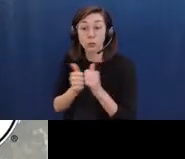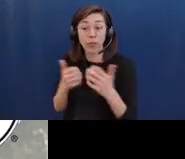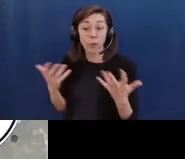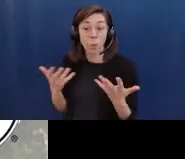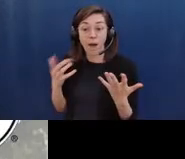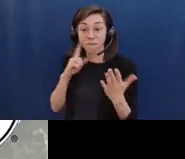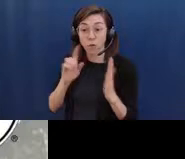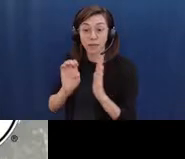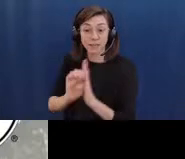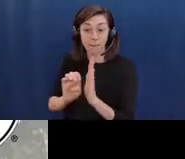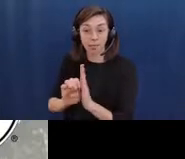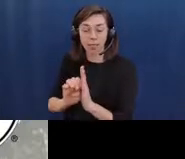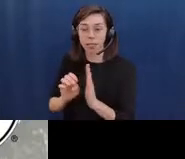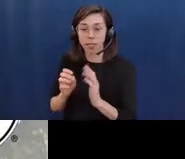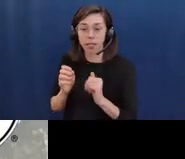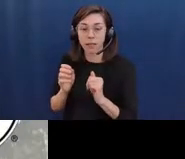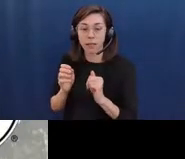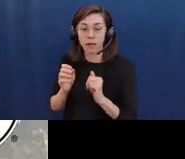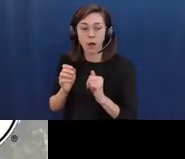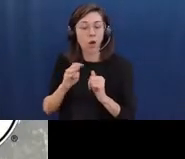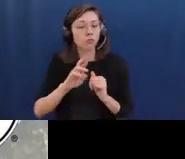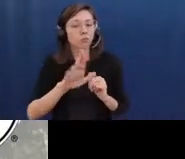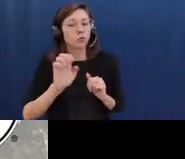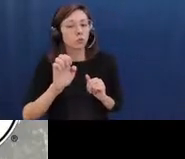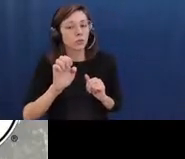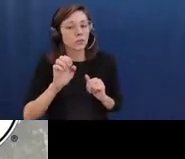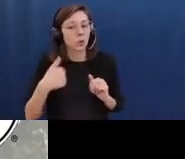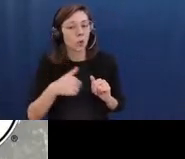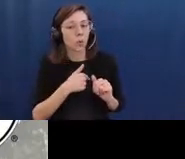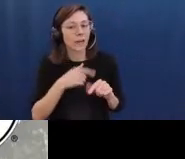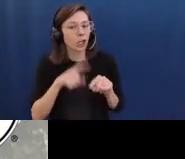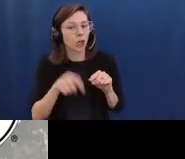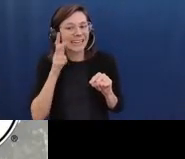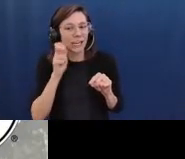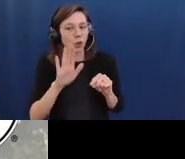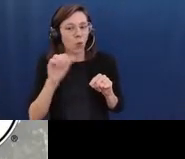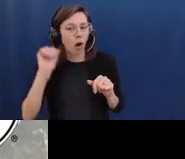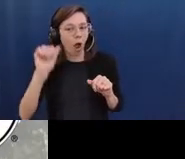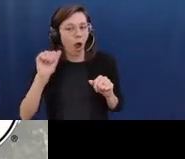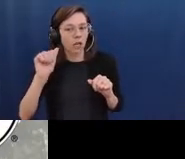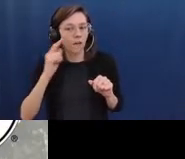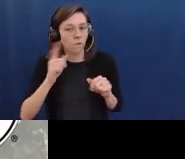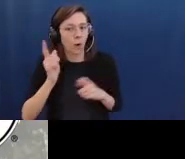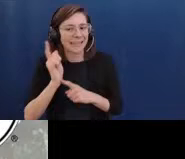Bruce, yes. we lost you for a minute. We lost your audio for a minute.